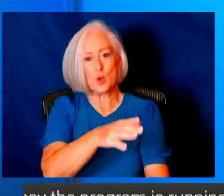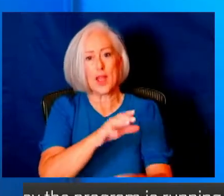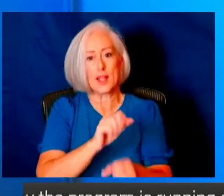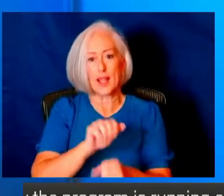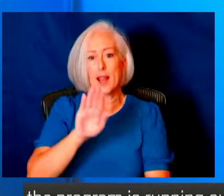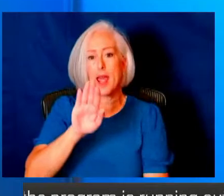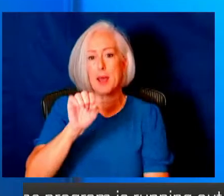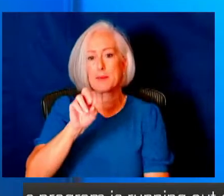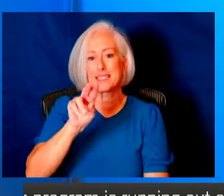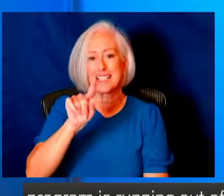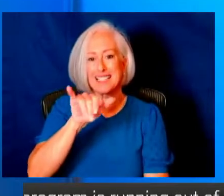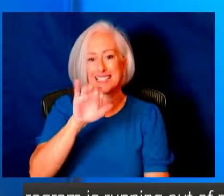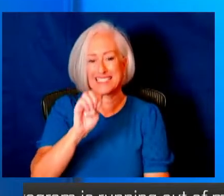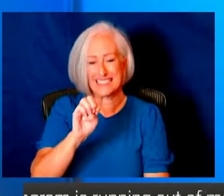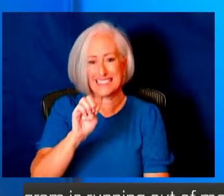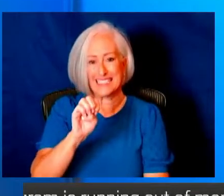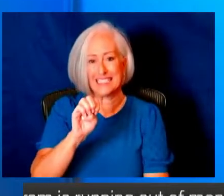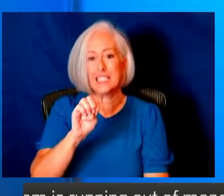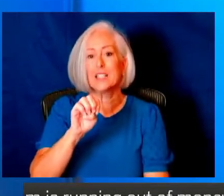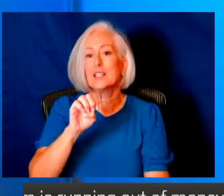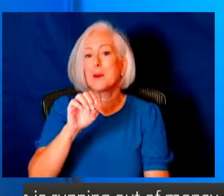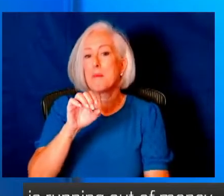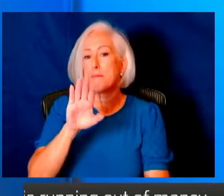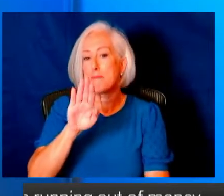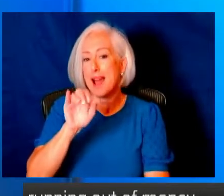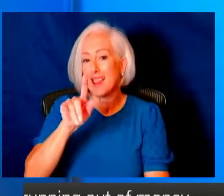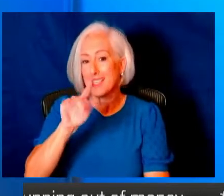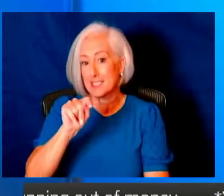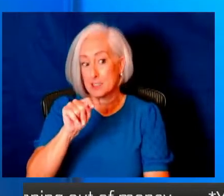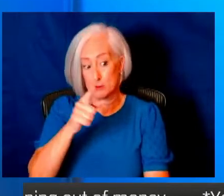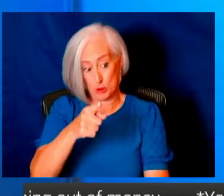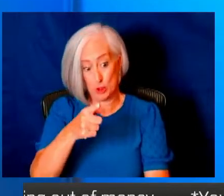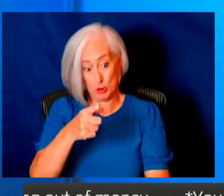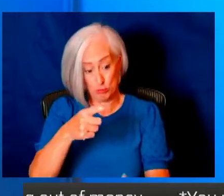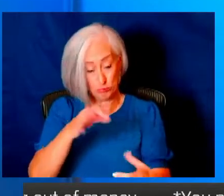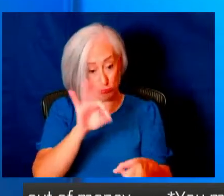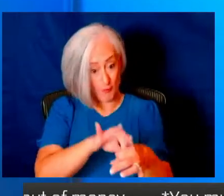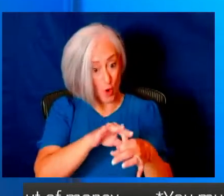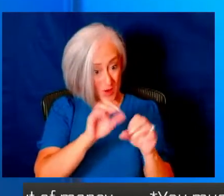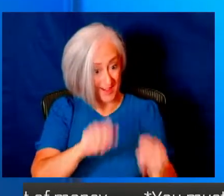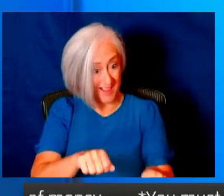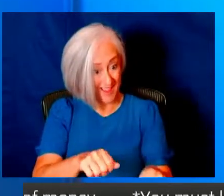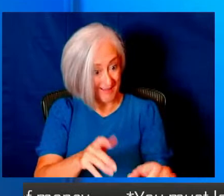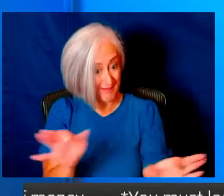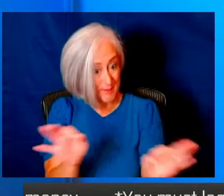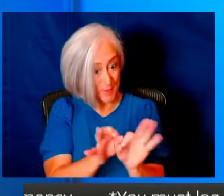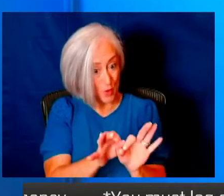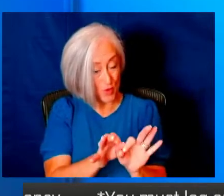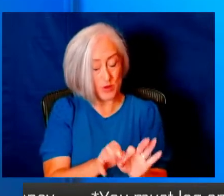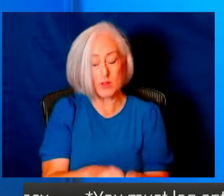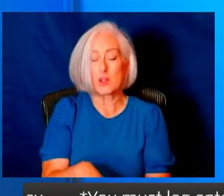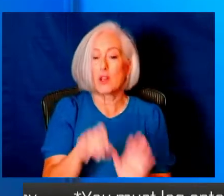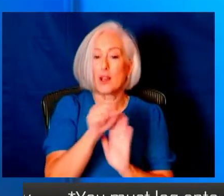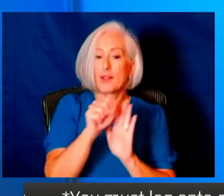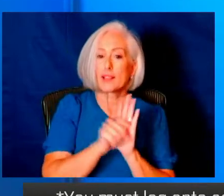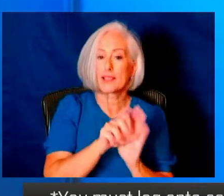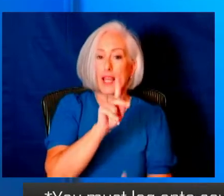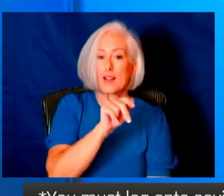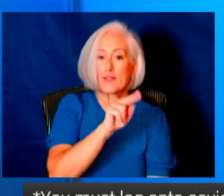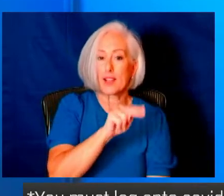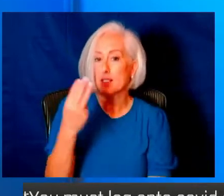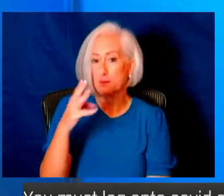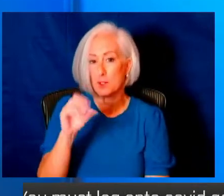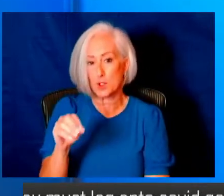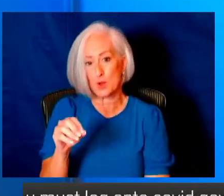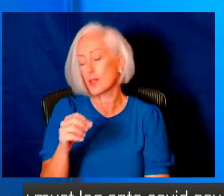still matters. And then also, while we're talking about voting, one thing that Kansas and Missouri have gotten right is the fact that as soon as